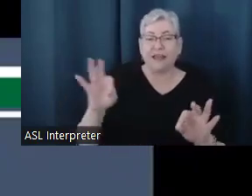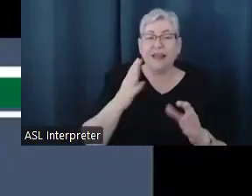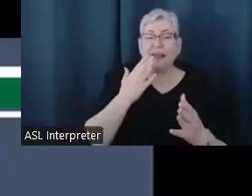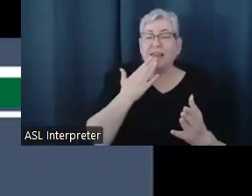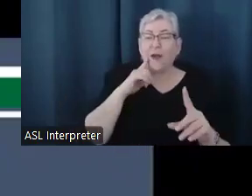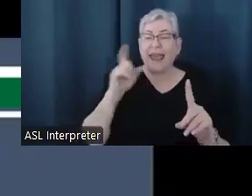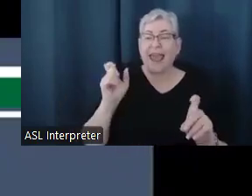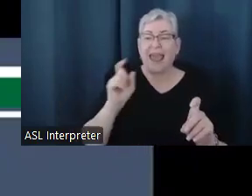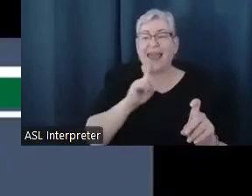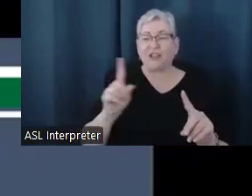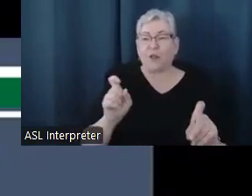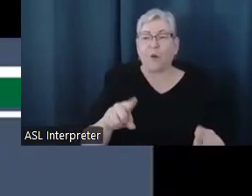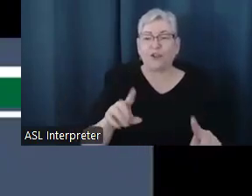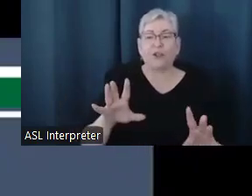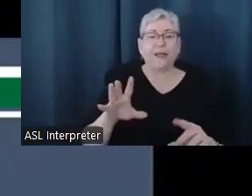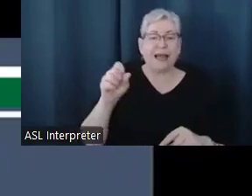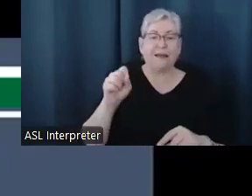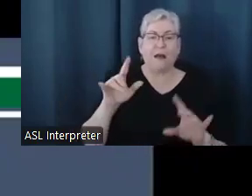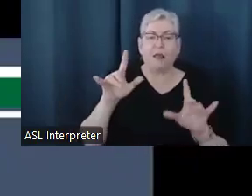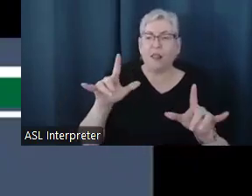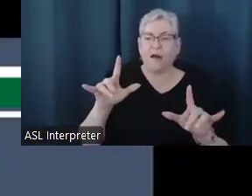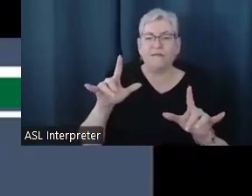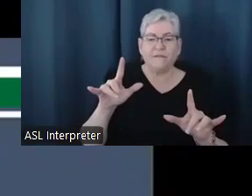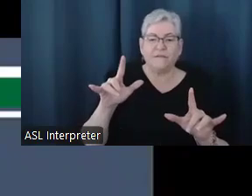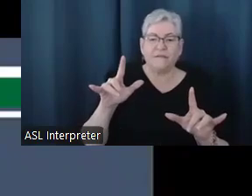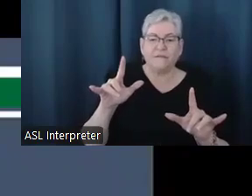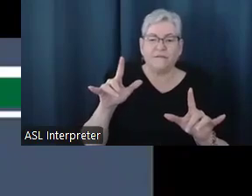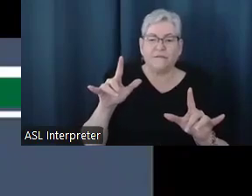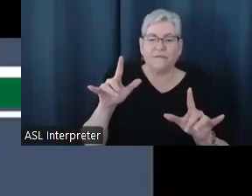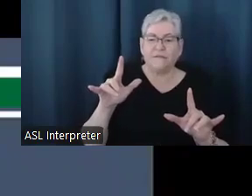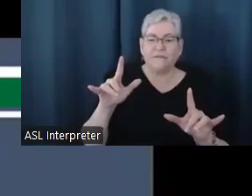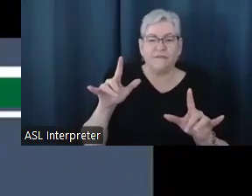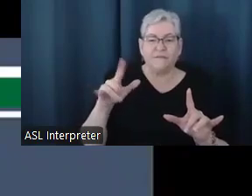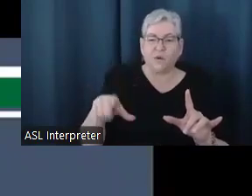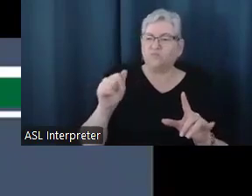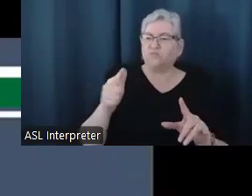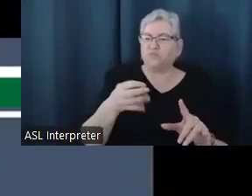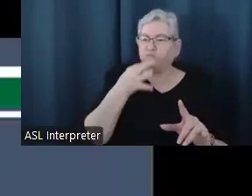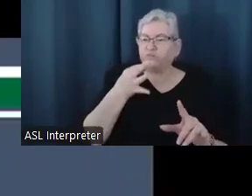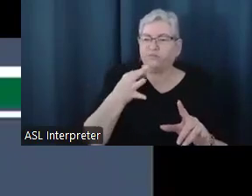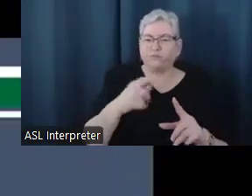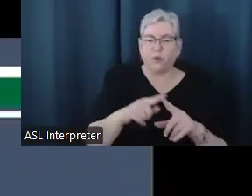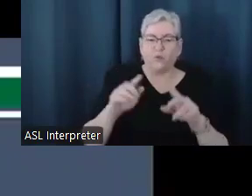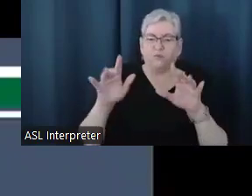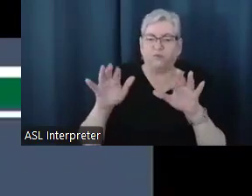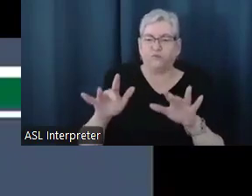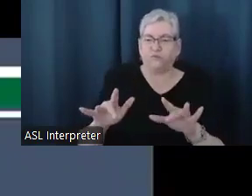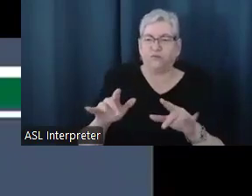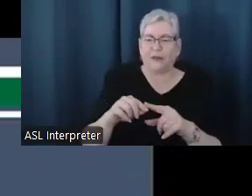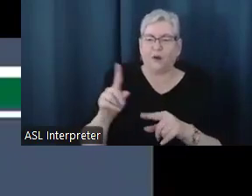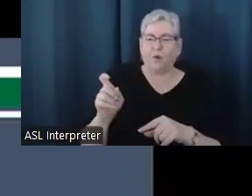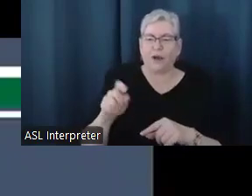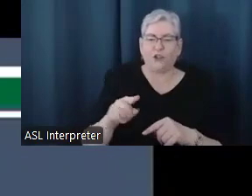I'm glad that I bugged you guys for no reason and you're all already experts at getting away to typing in that question box. I'm